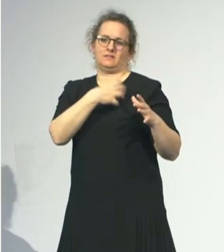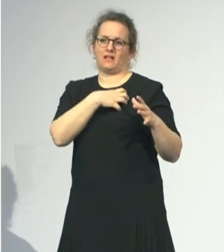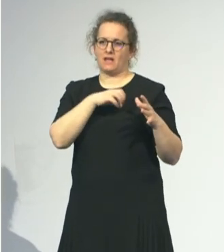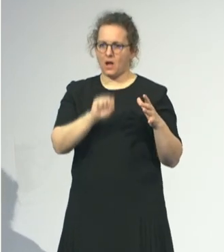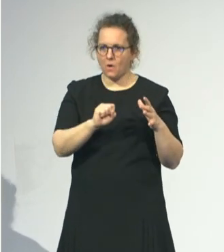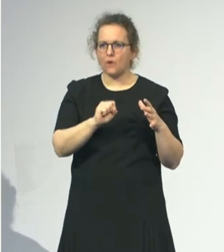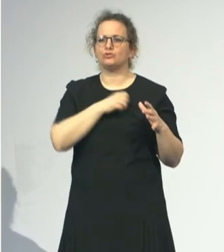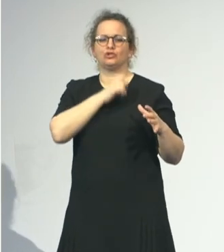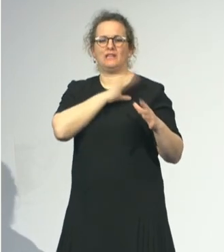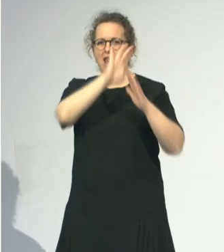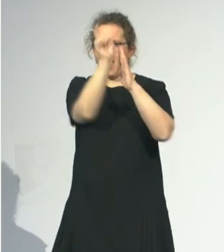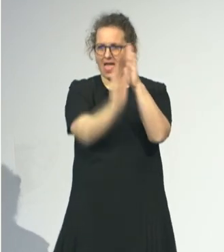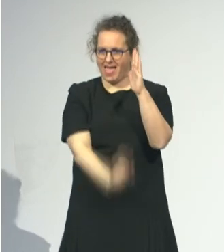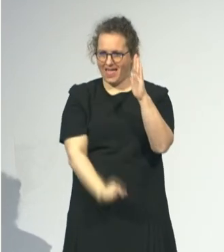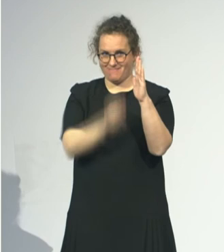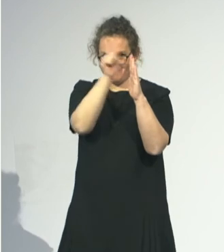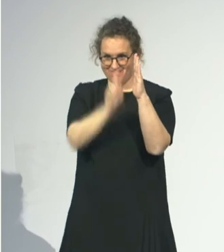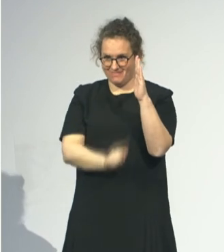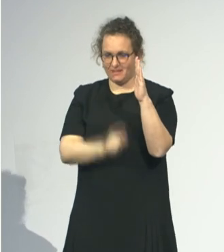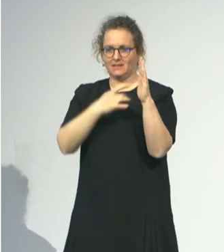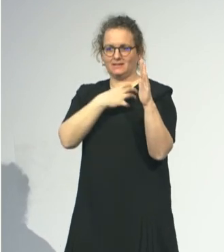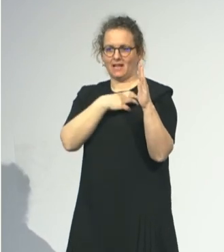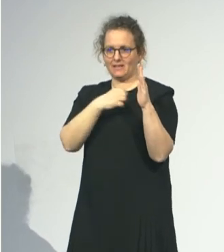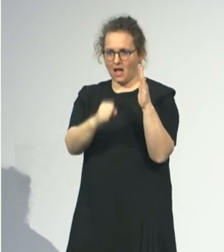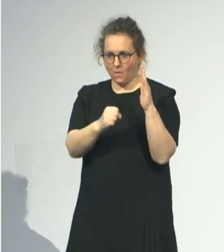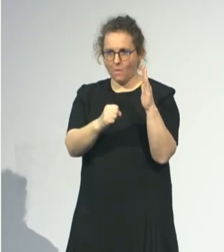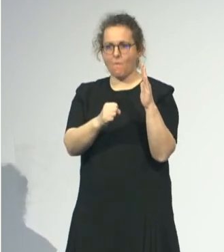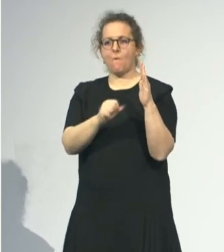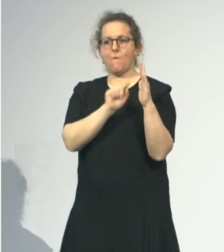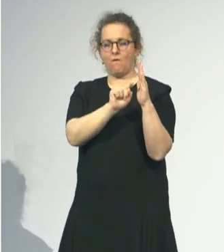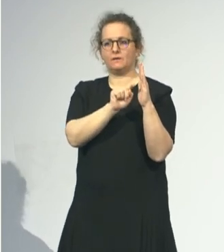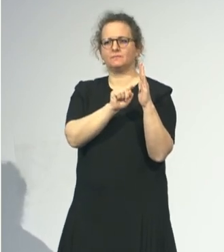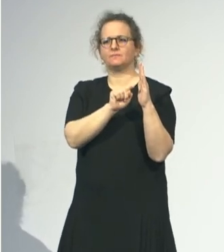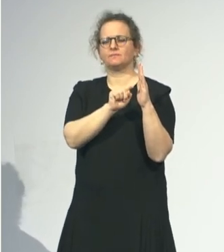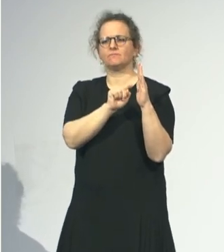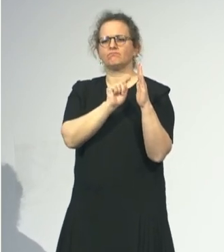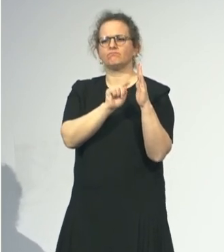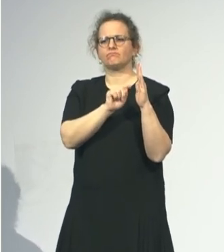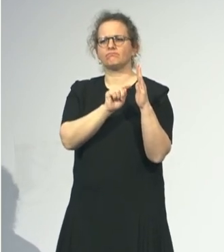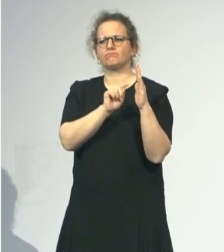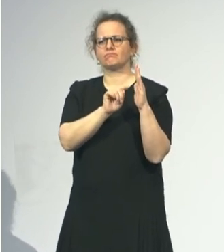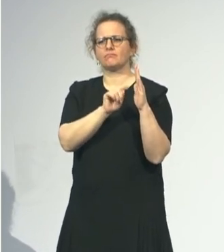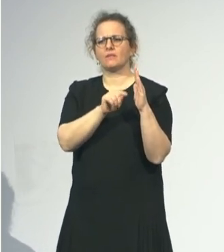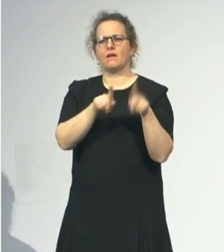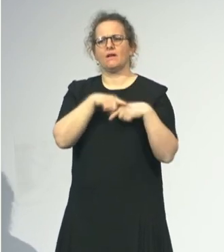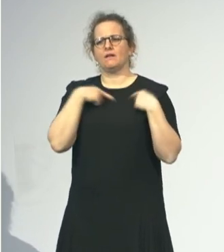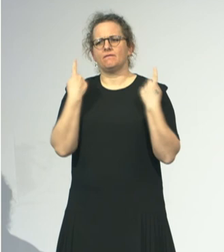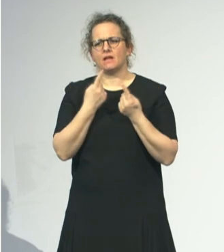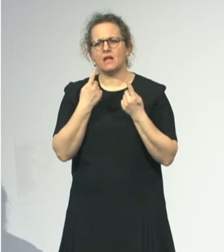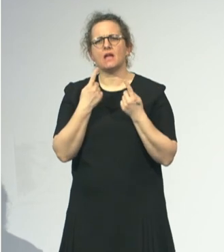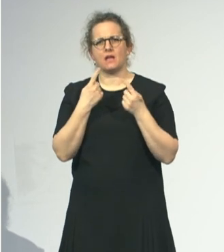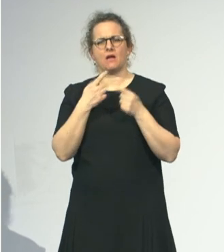the habit to consider we are Latin America. Yeah. And so it is my purpose. And I